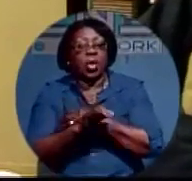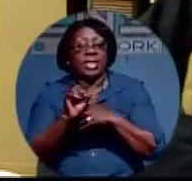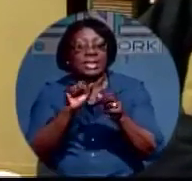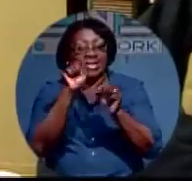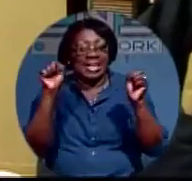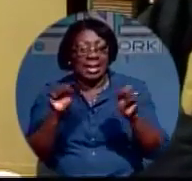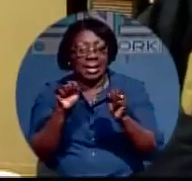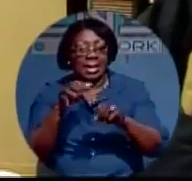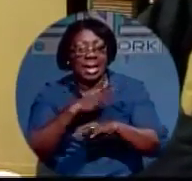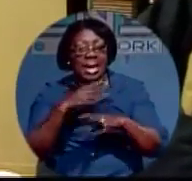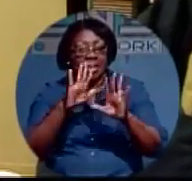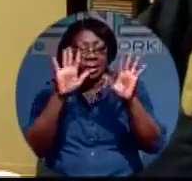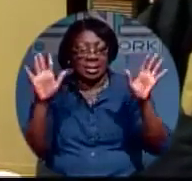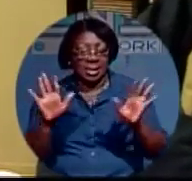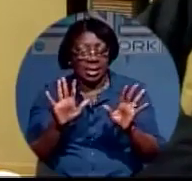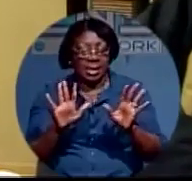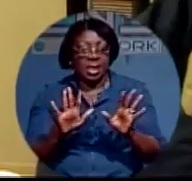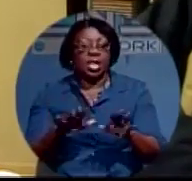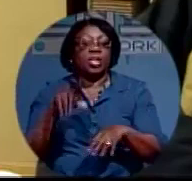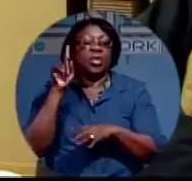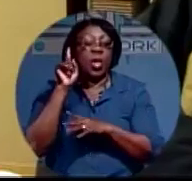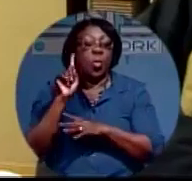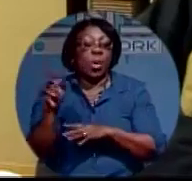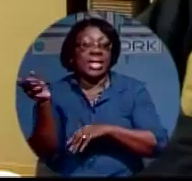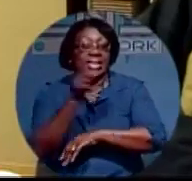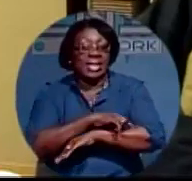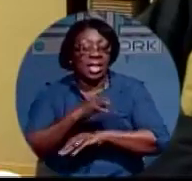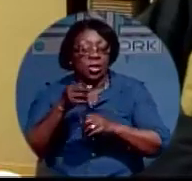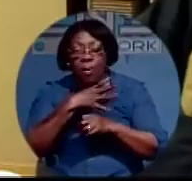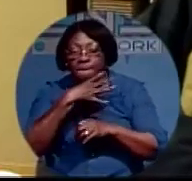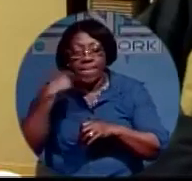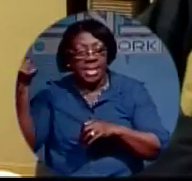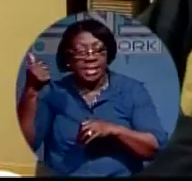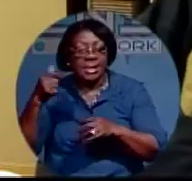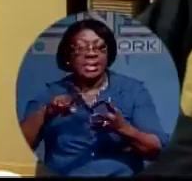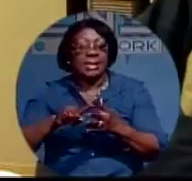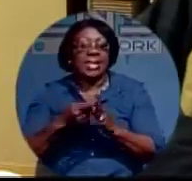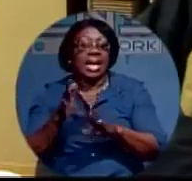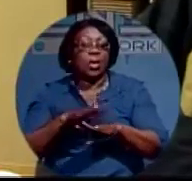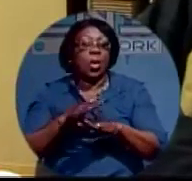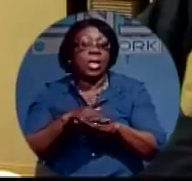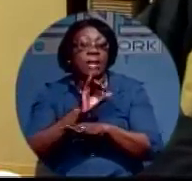Sundays. So your 1 day that you've missed begins on that Friday.